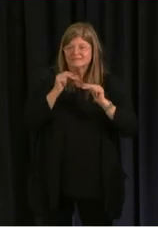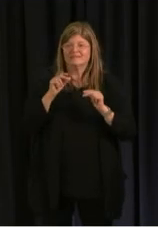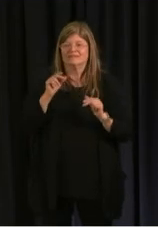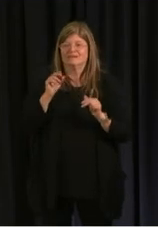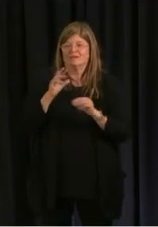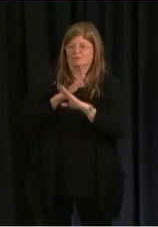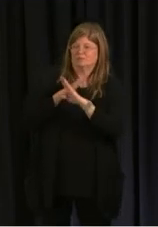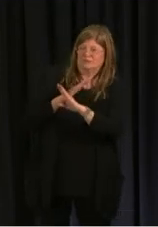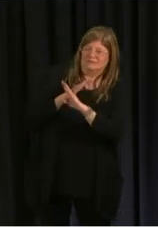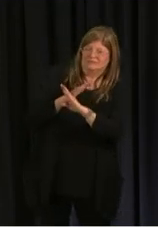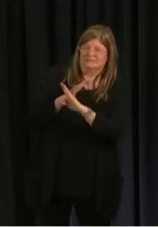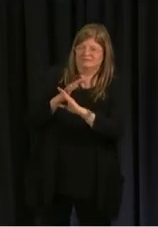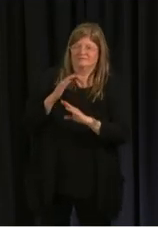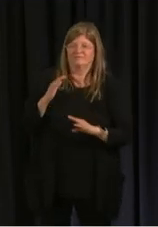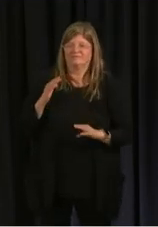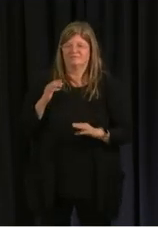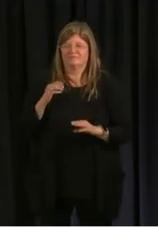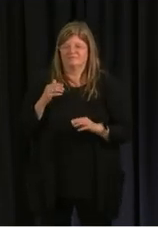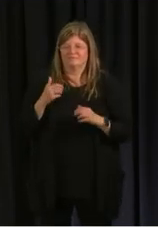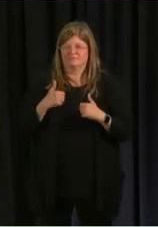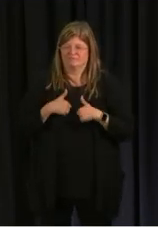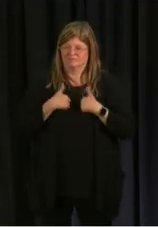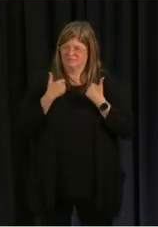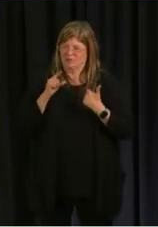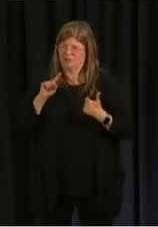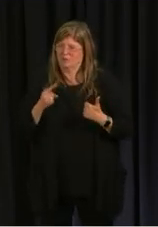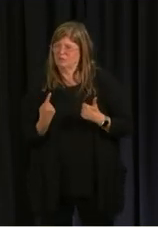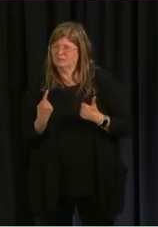restrictions on residents only?